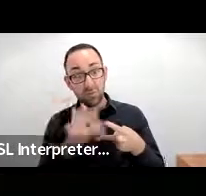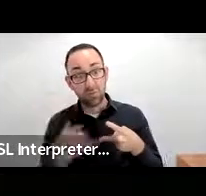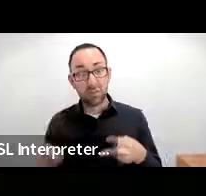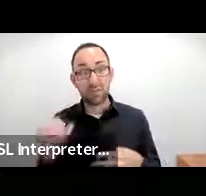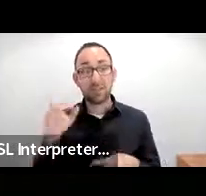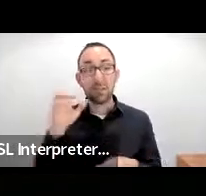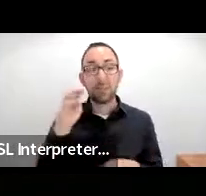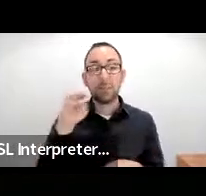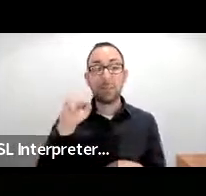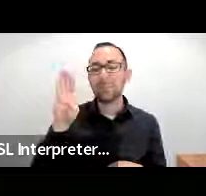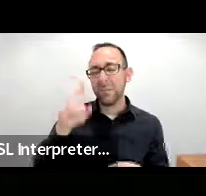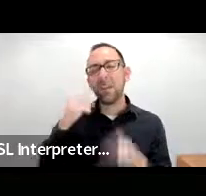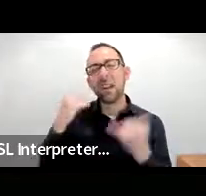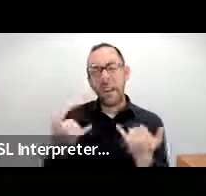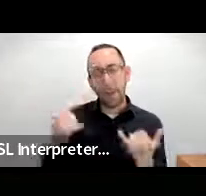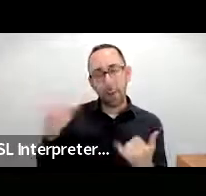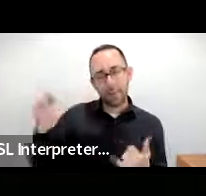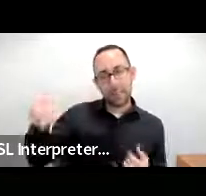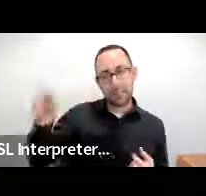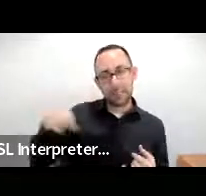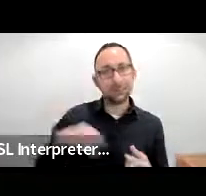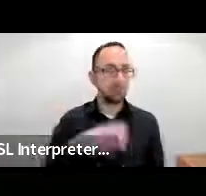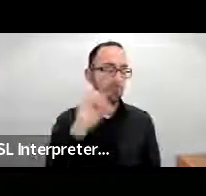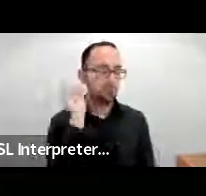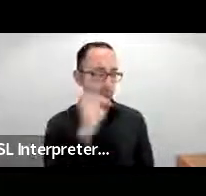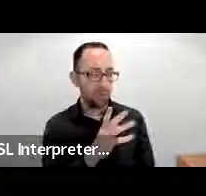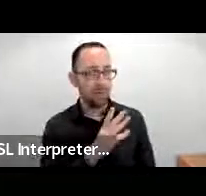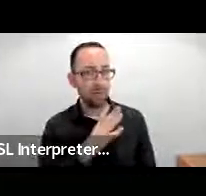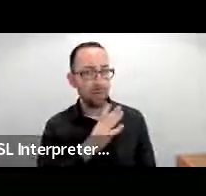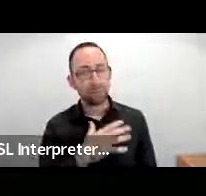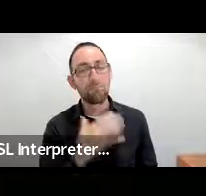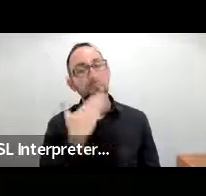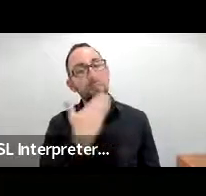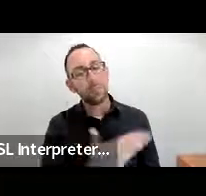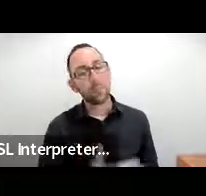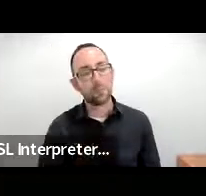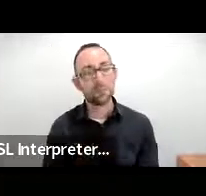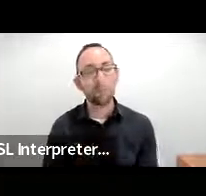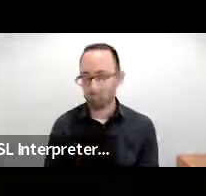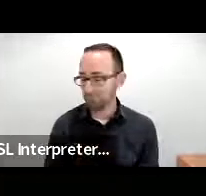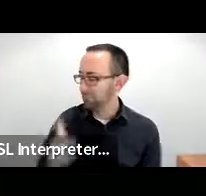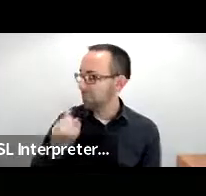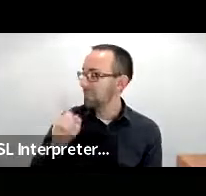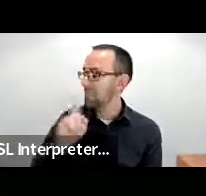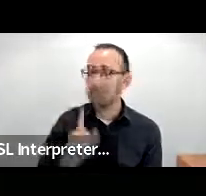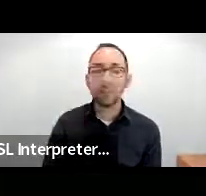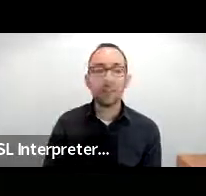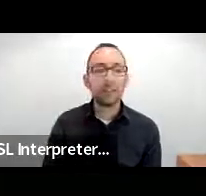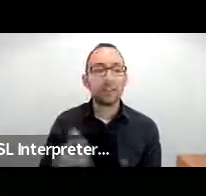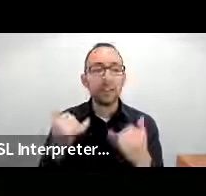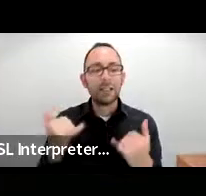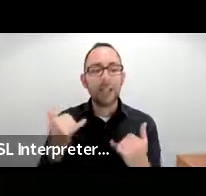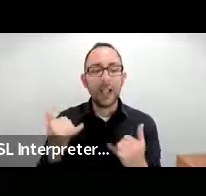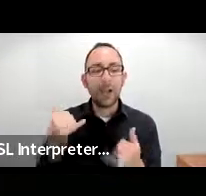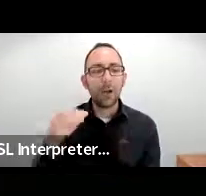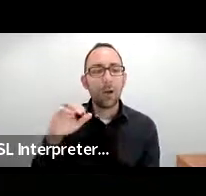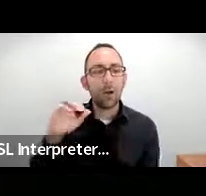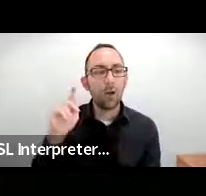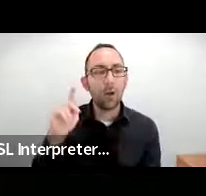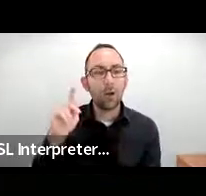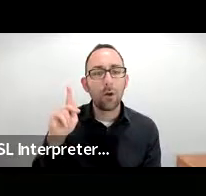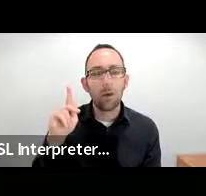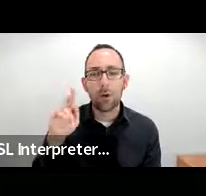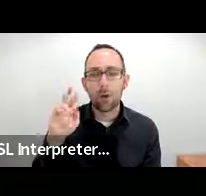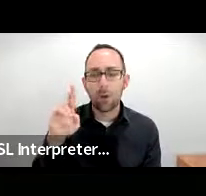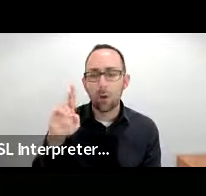now, yes. Okay. Okay. All right, thank you. I'm going to go over to Kristen since I